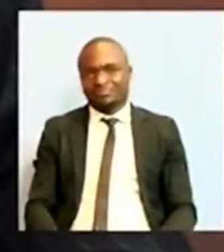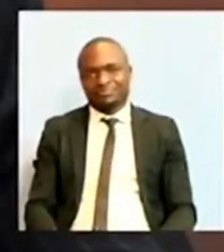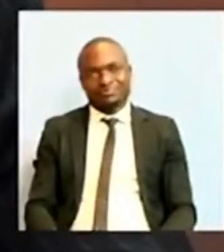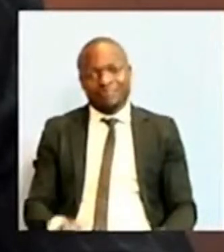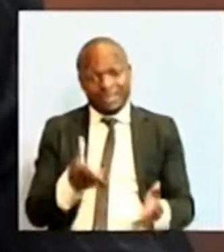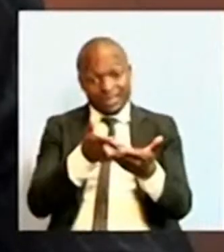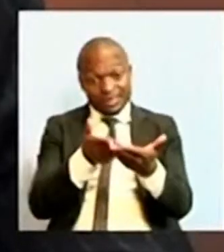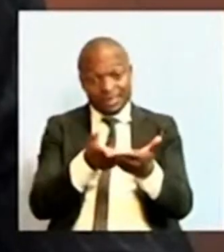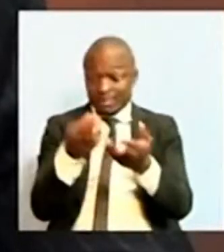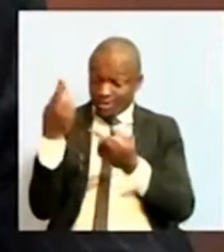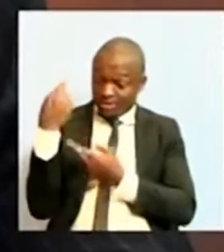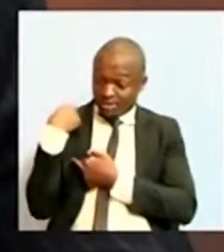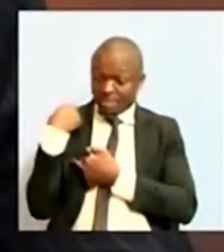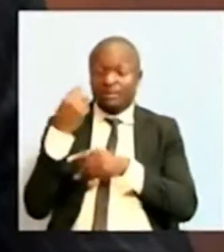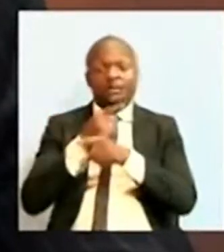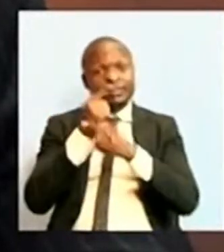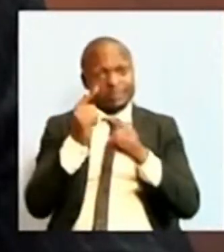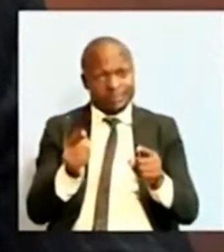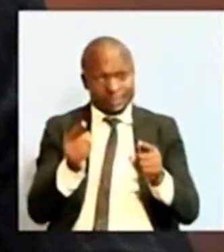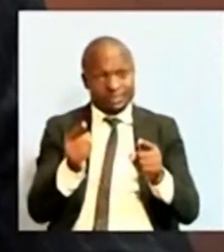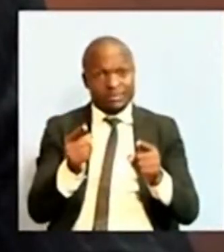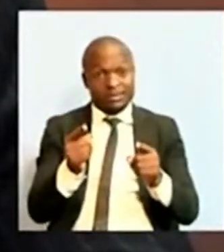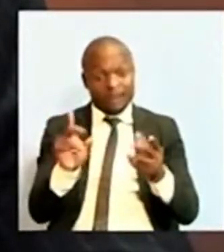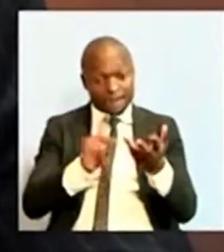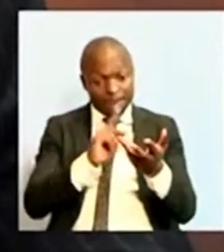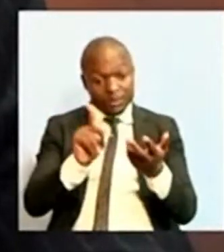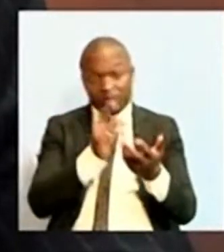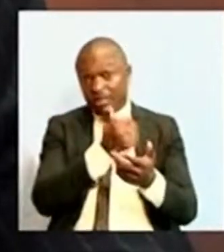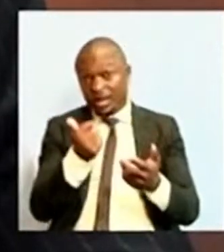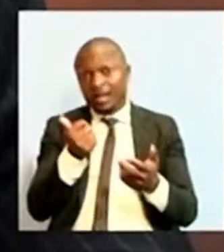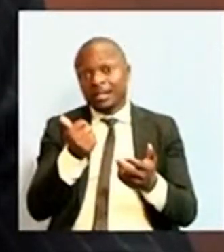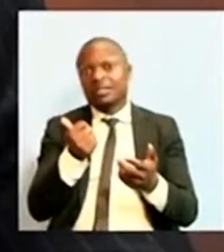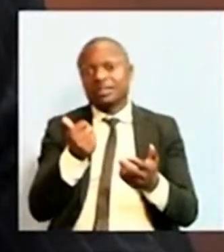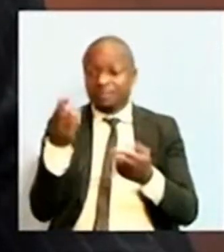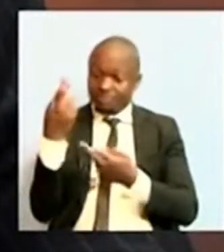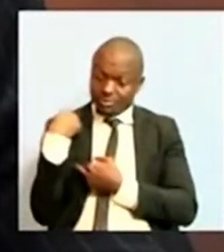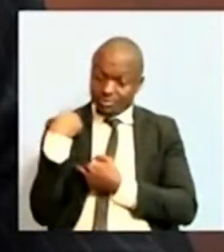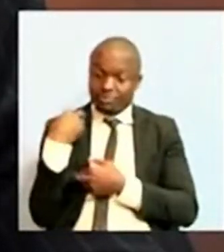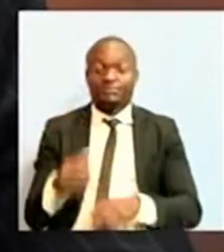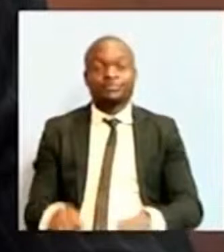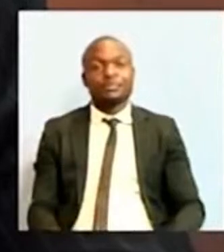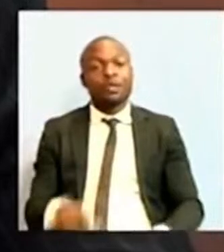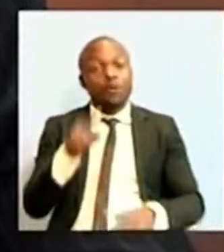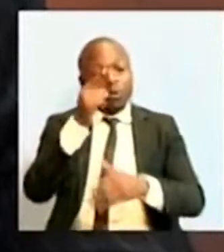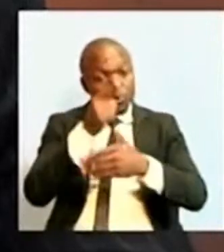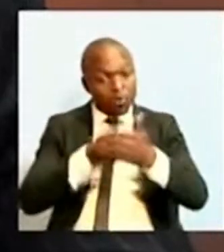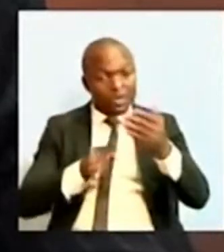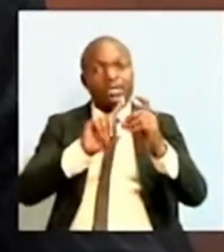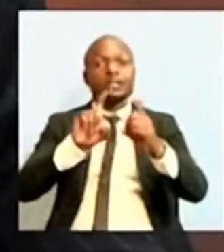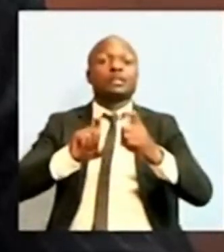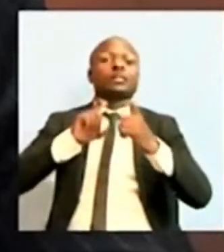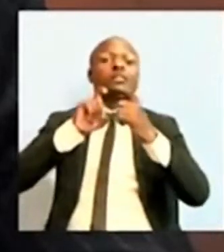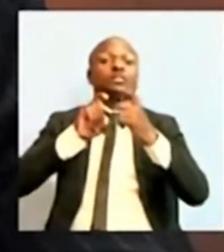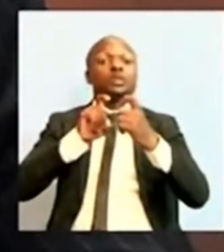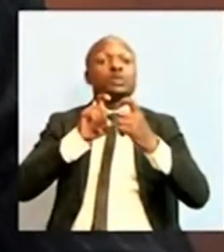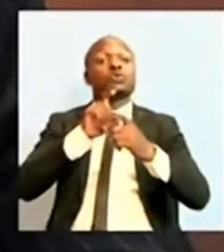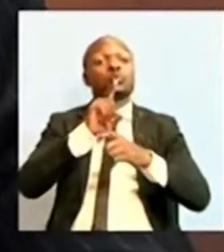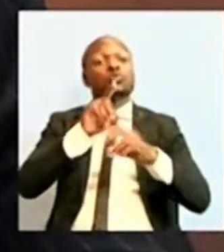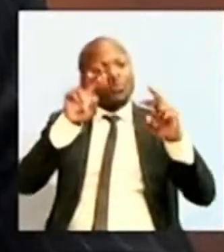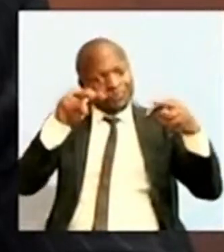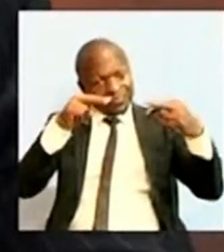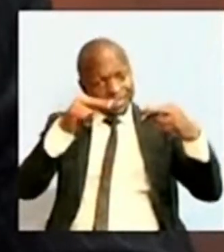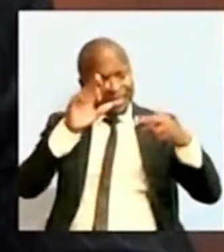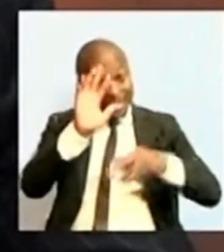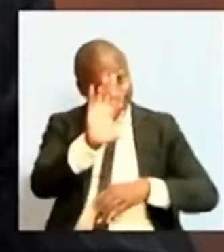statutory obligations. You are prioritizing other obligations. What is the challenge that you have in